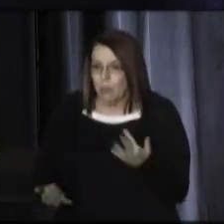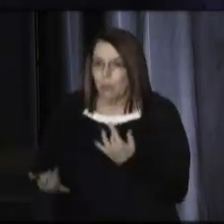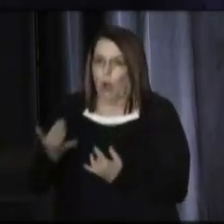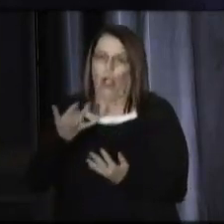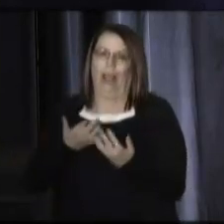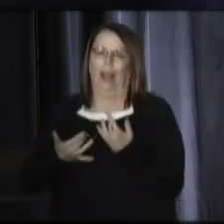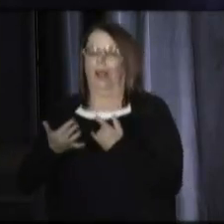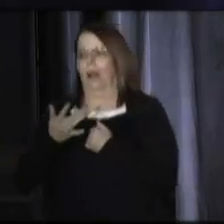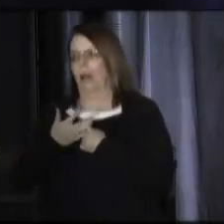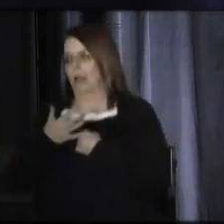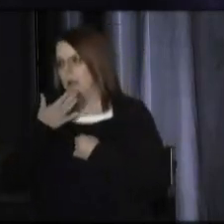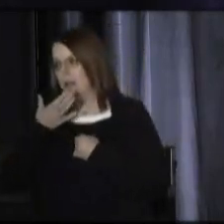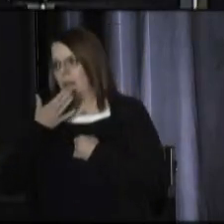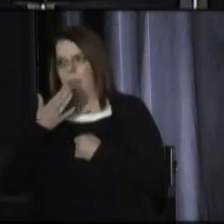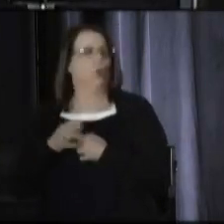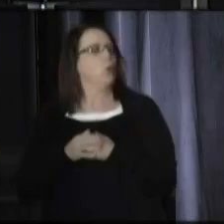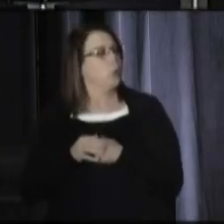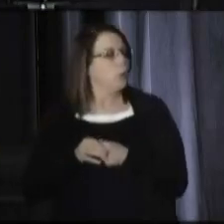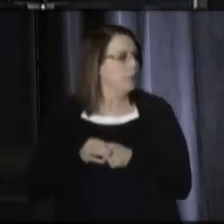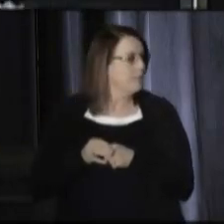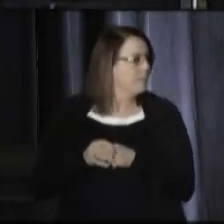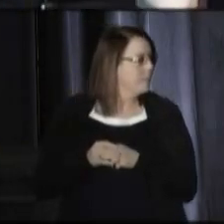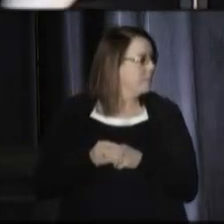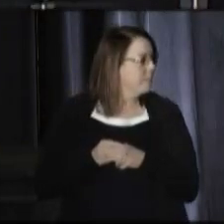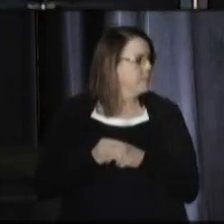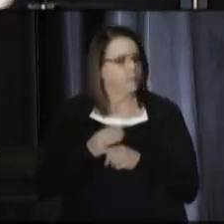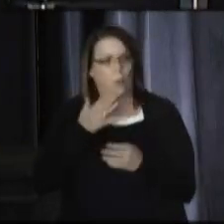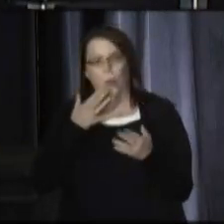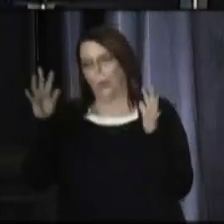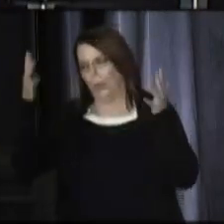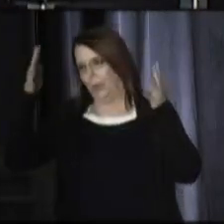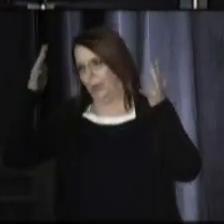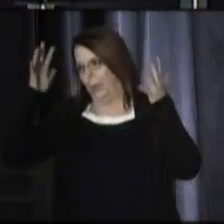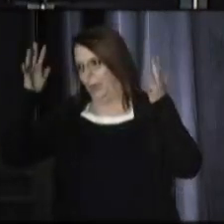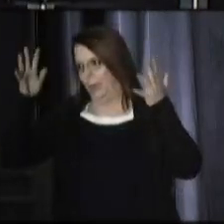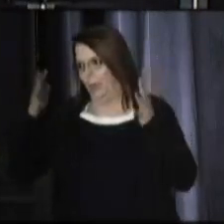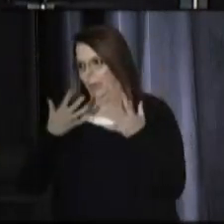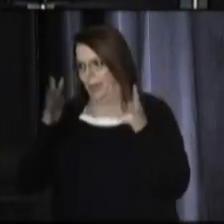or song from when they take it all away.